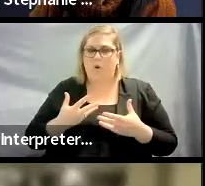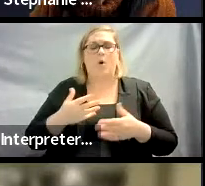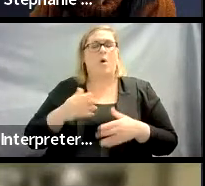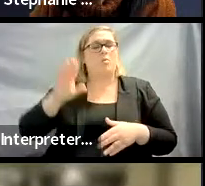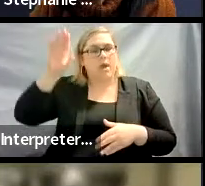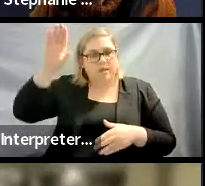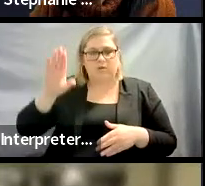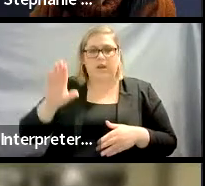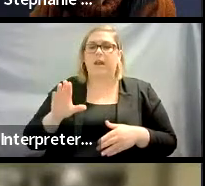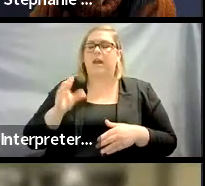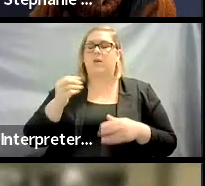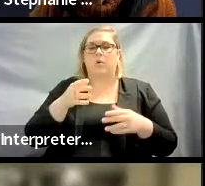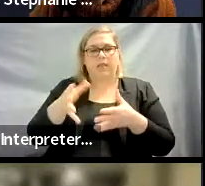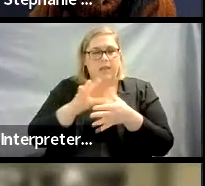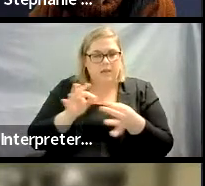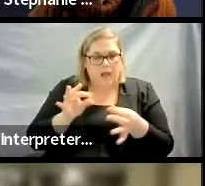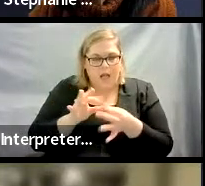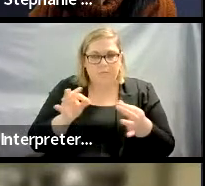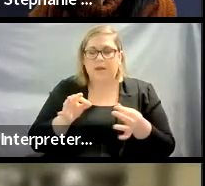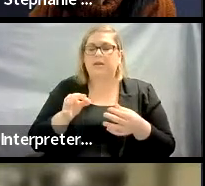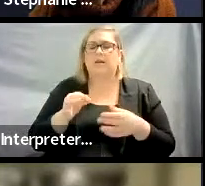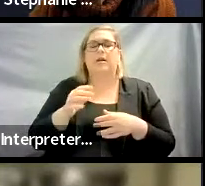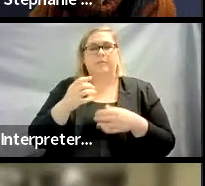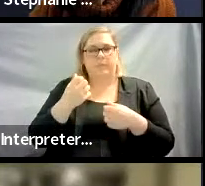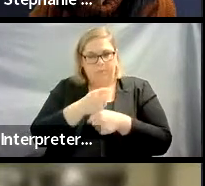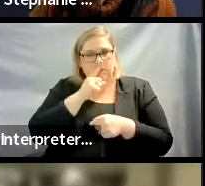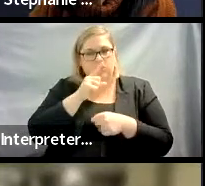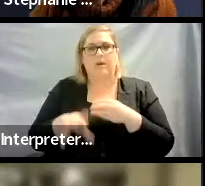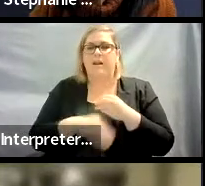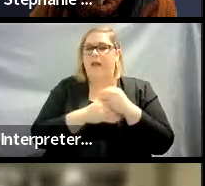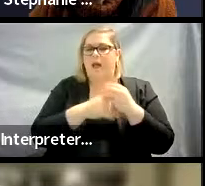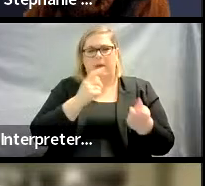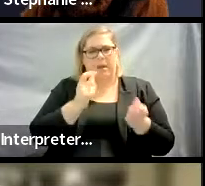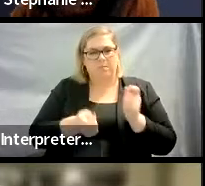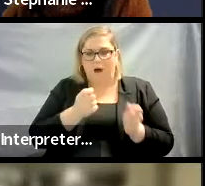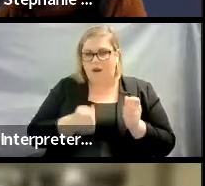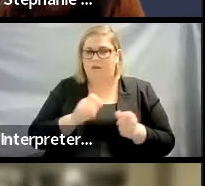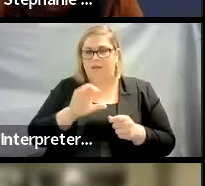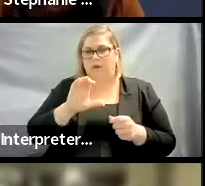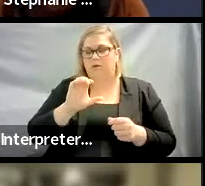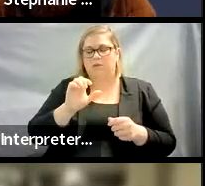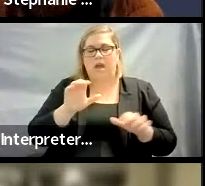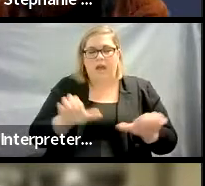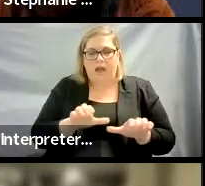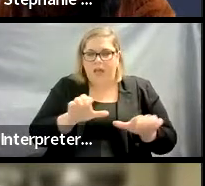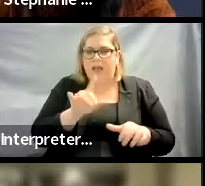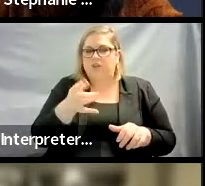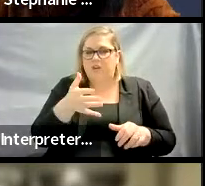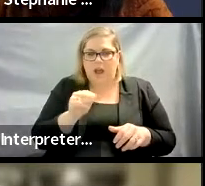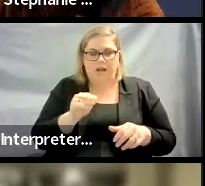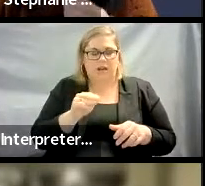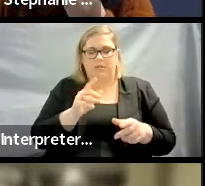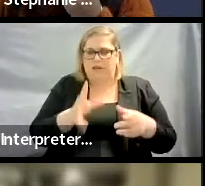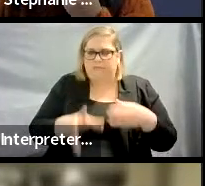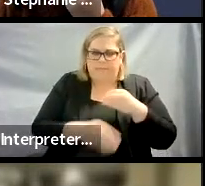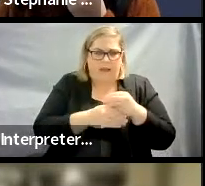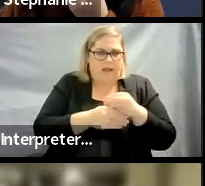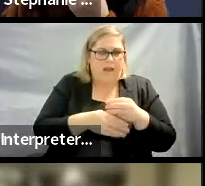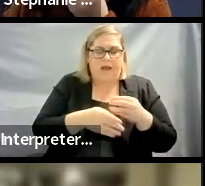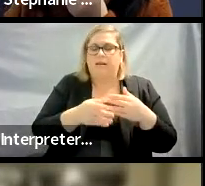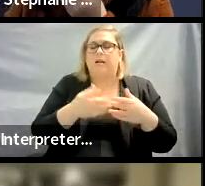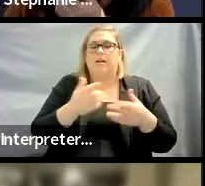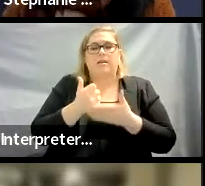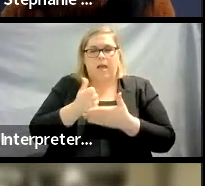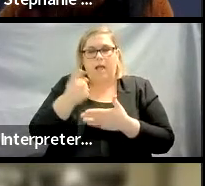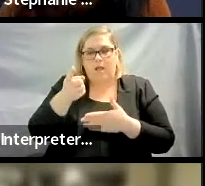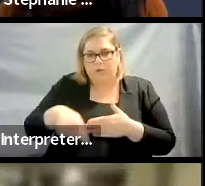raise your hand or leave a comment in the chat, and we can always modify those action items. They really are designed to help you all